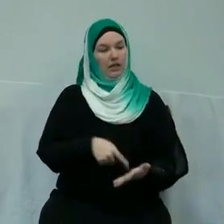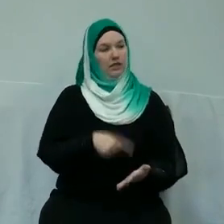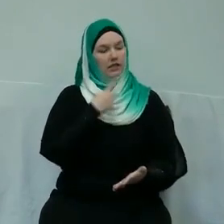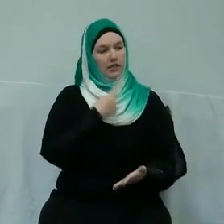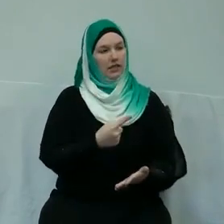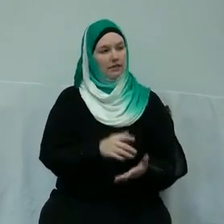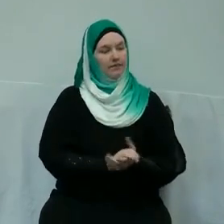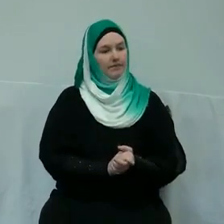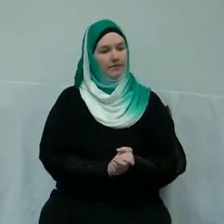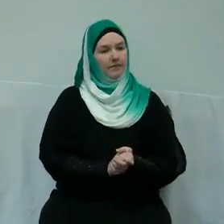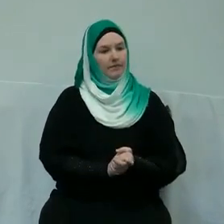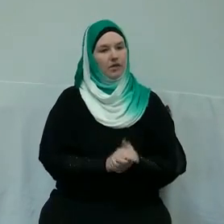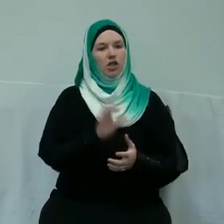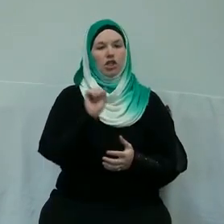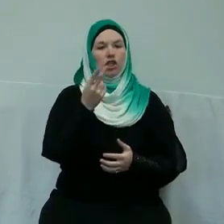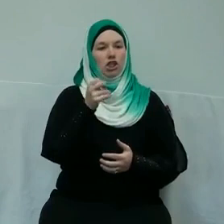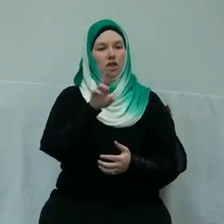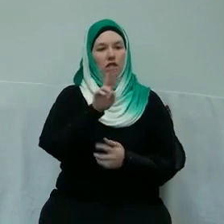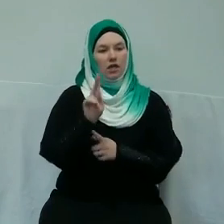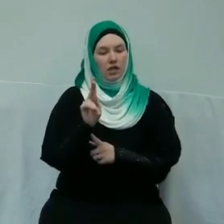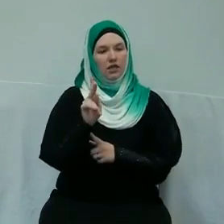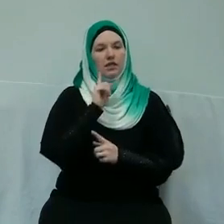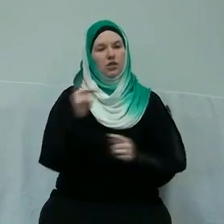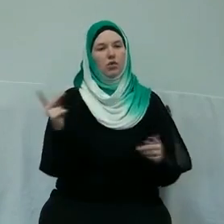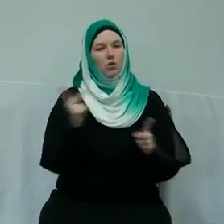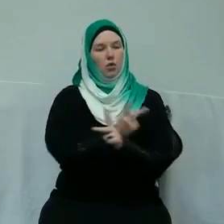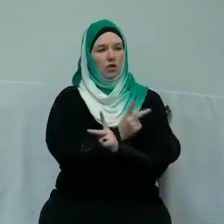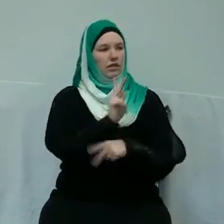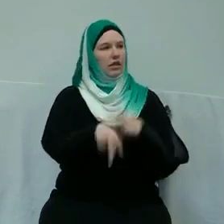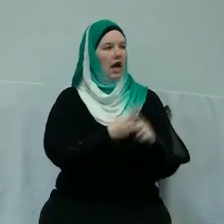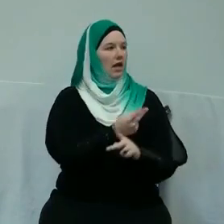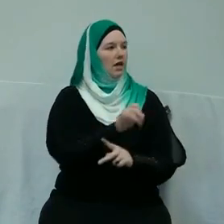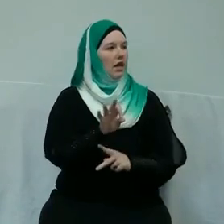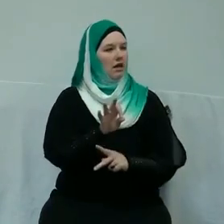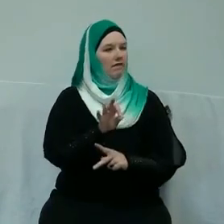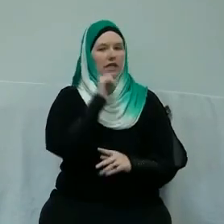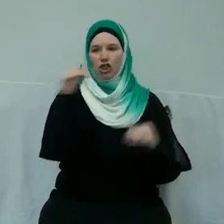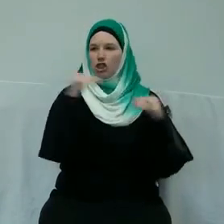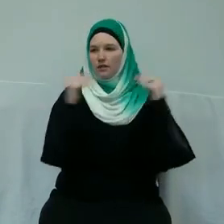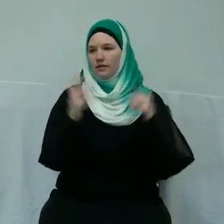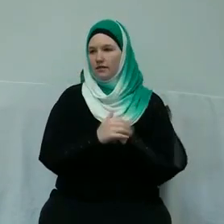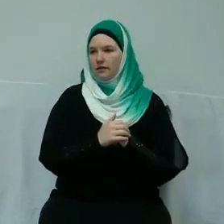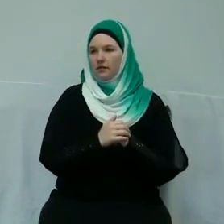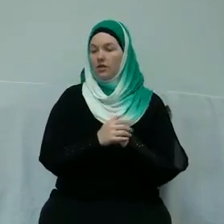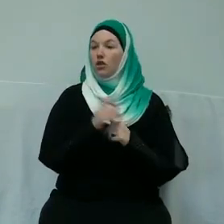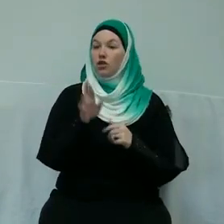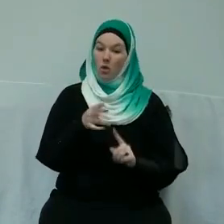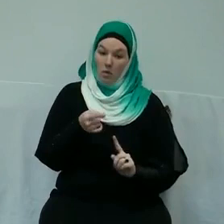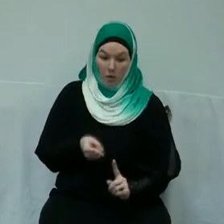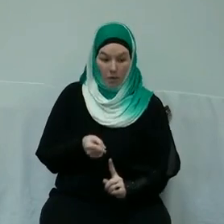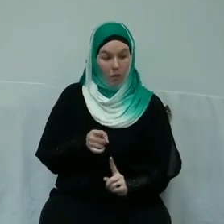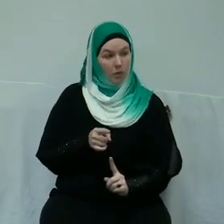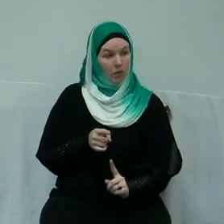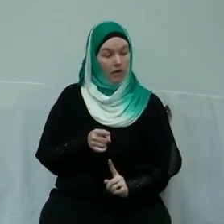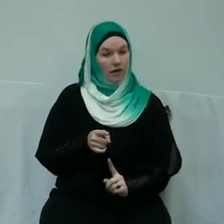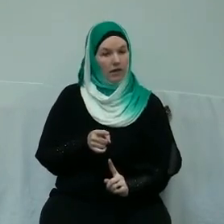when condemned, shirk is the worst form of injustice. So at the root of